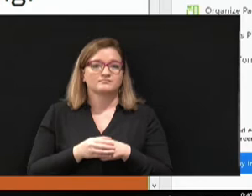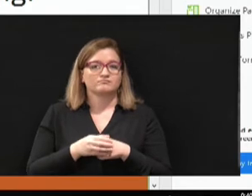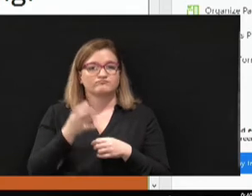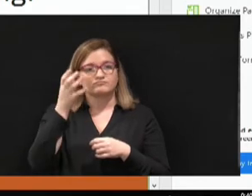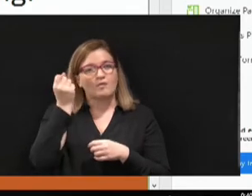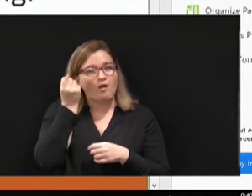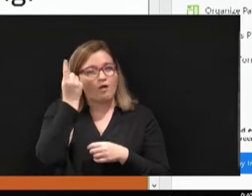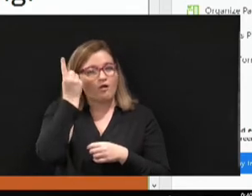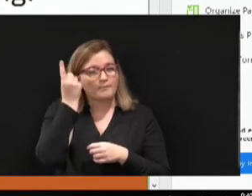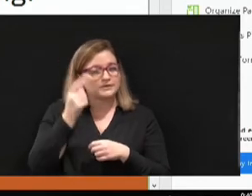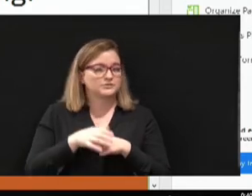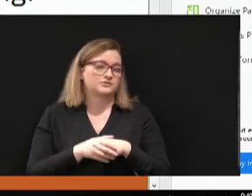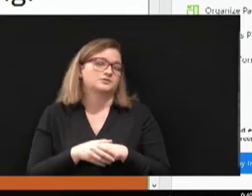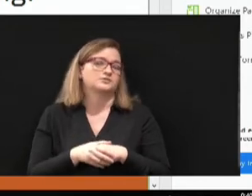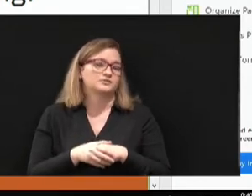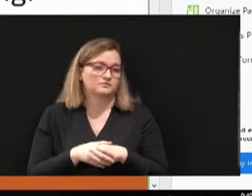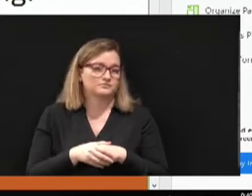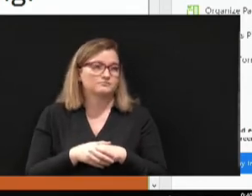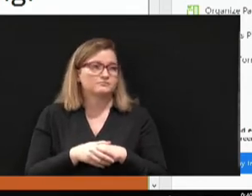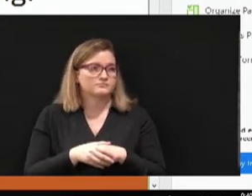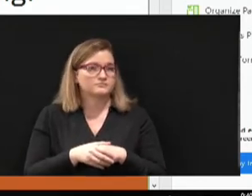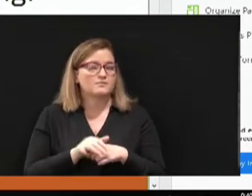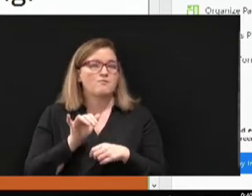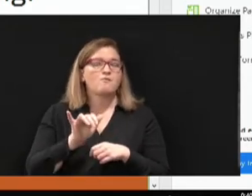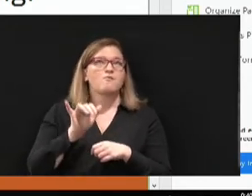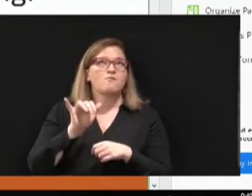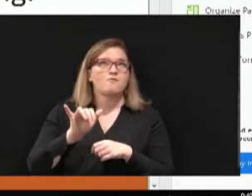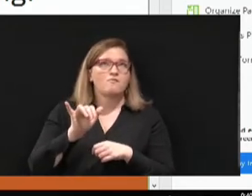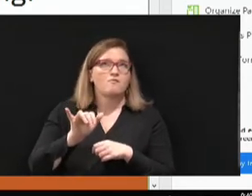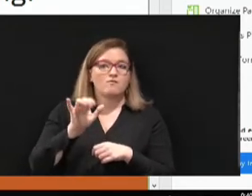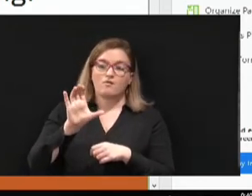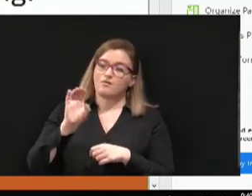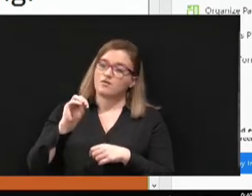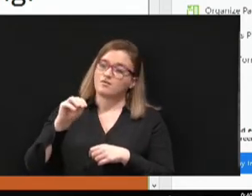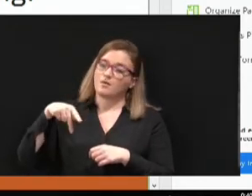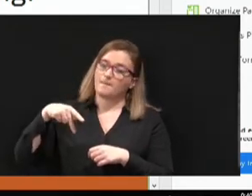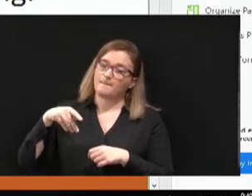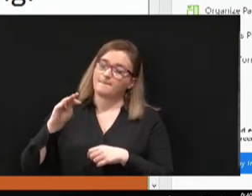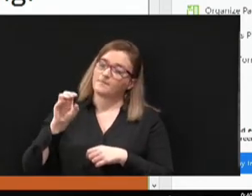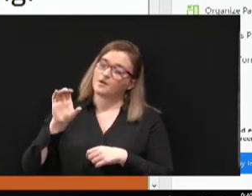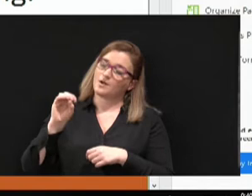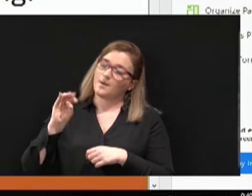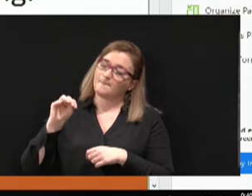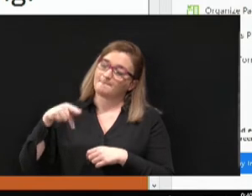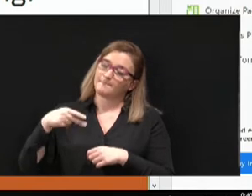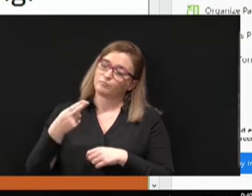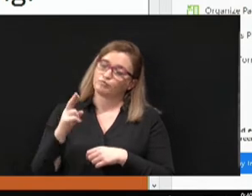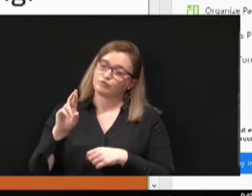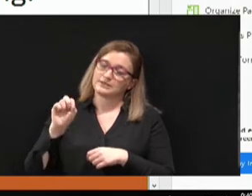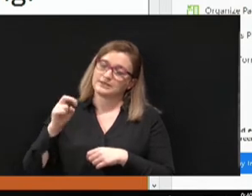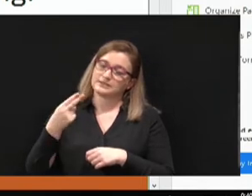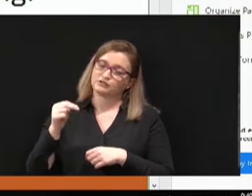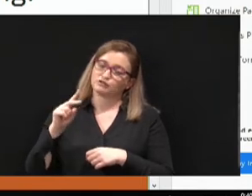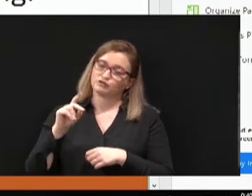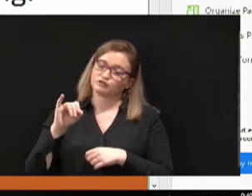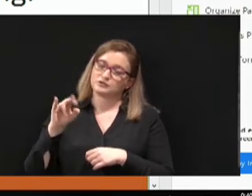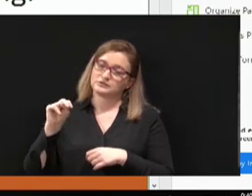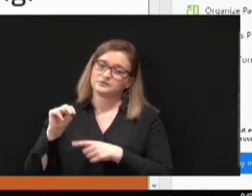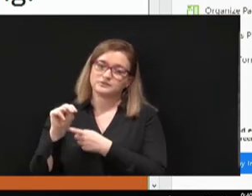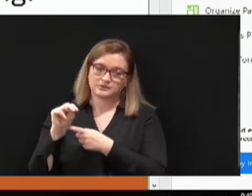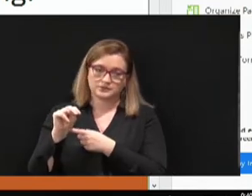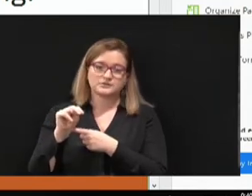that the kids benefit from comprehension strategy instruction, and it all depends